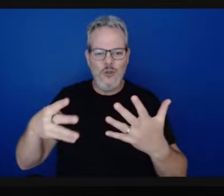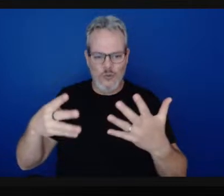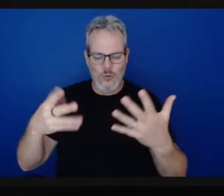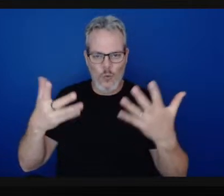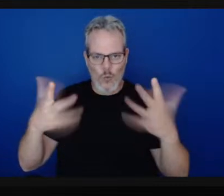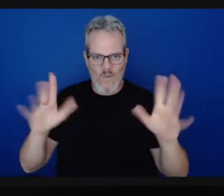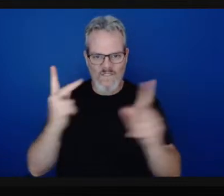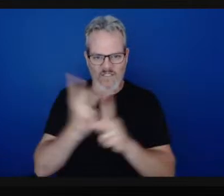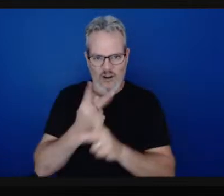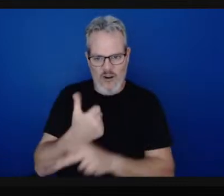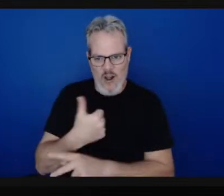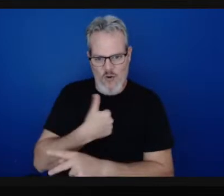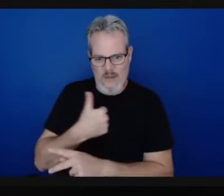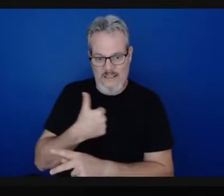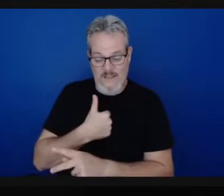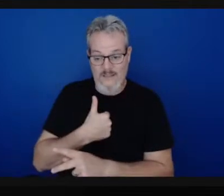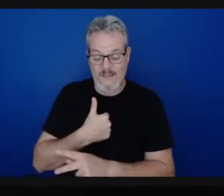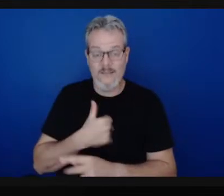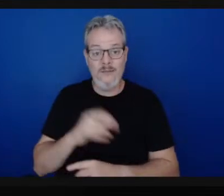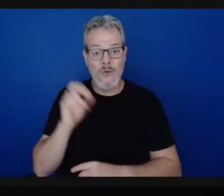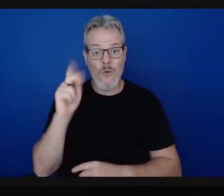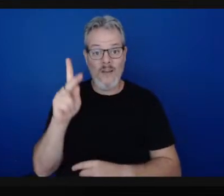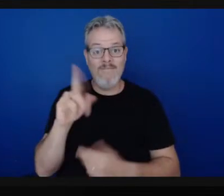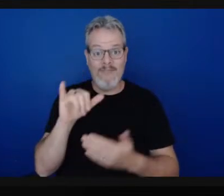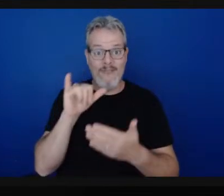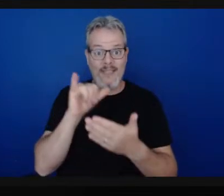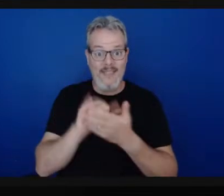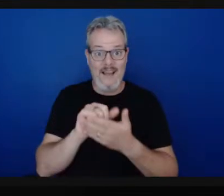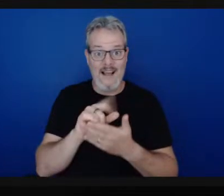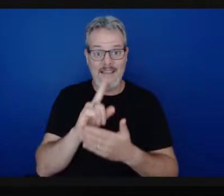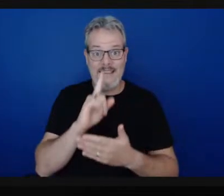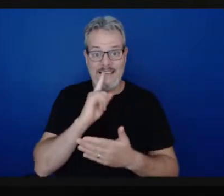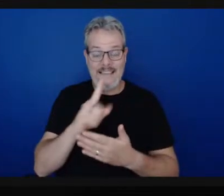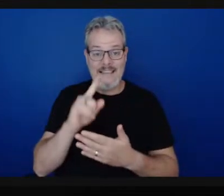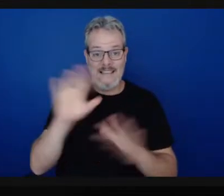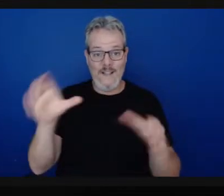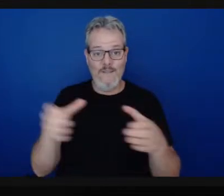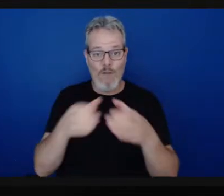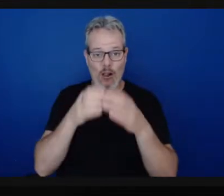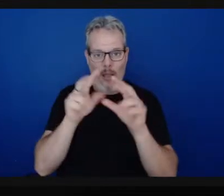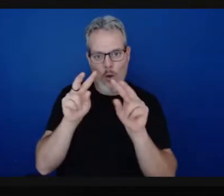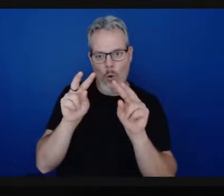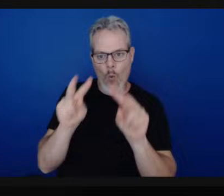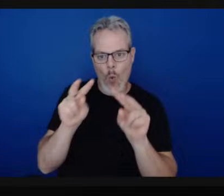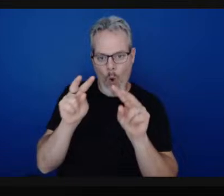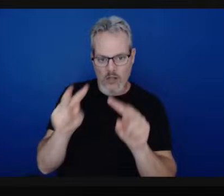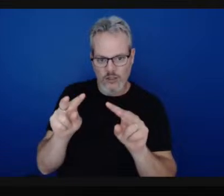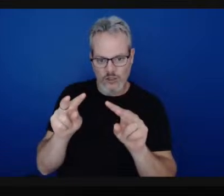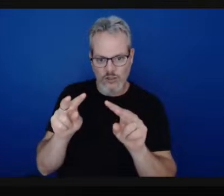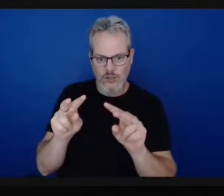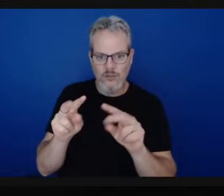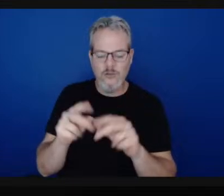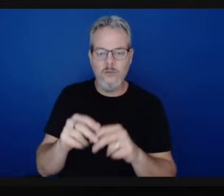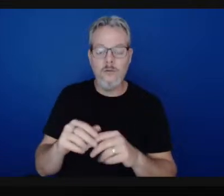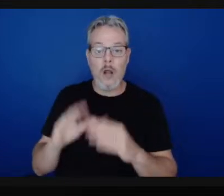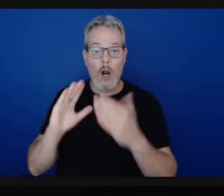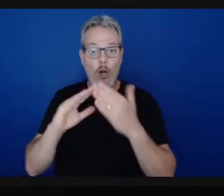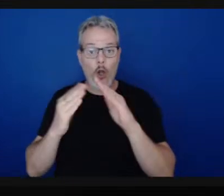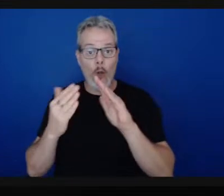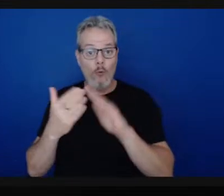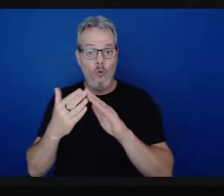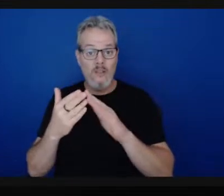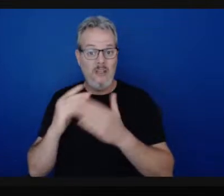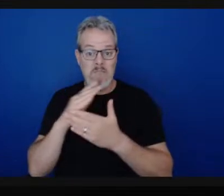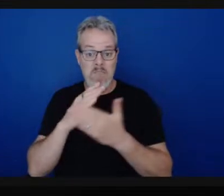is the Volcano Watch. On our community side, there's not a whole lot